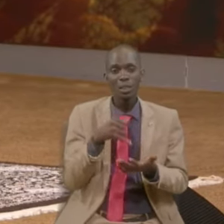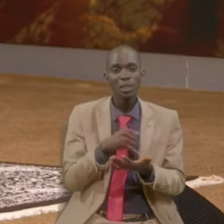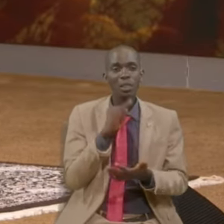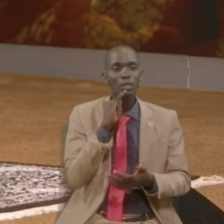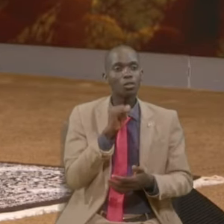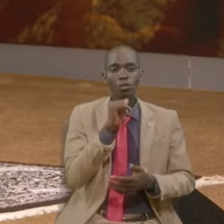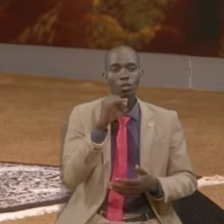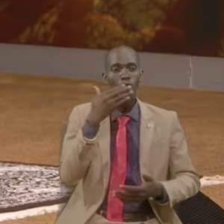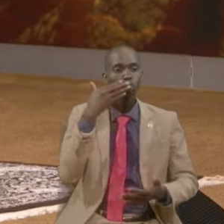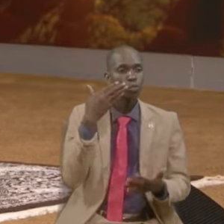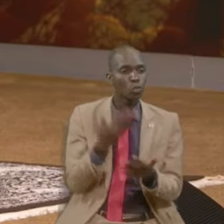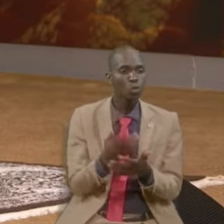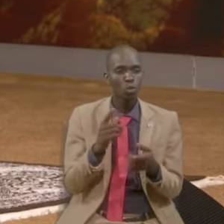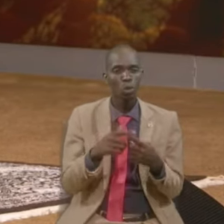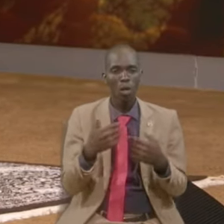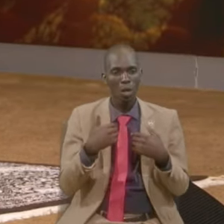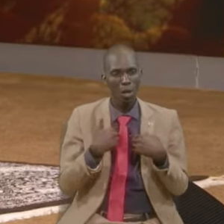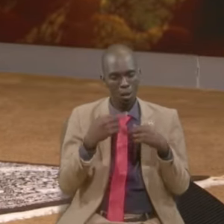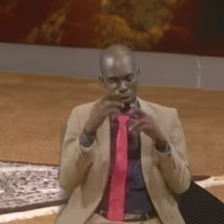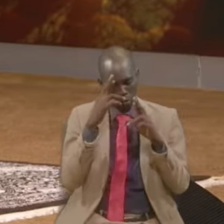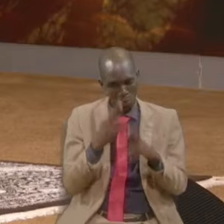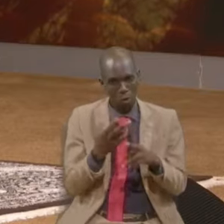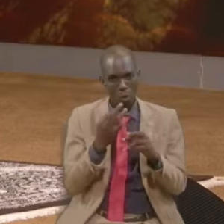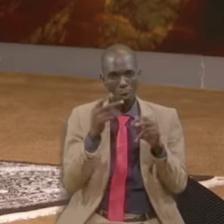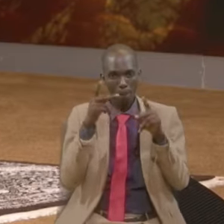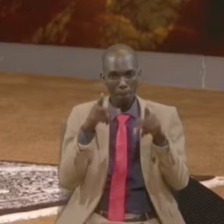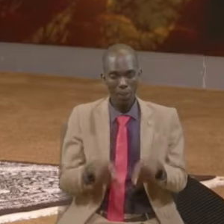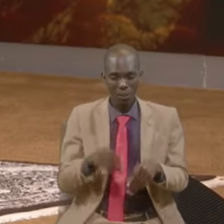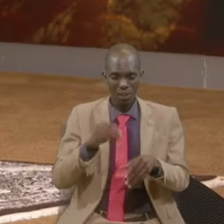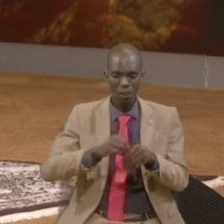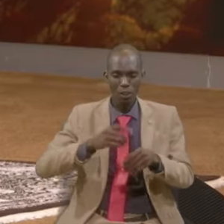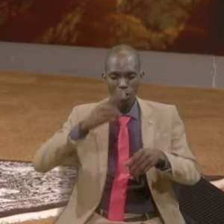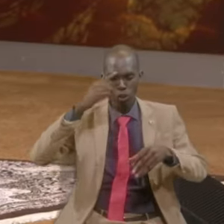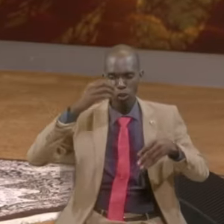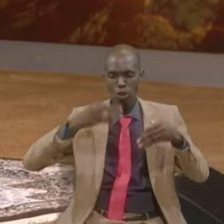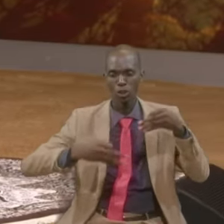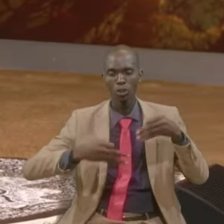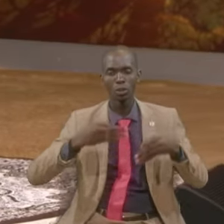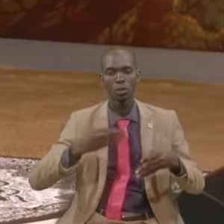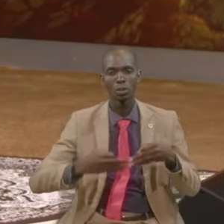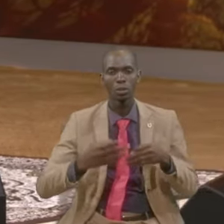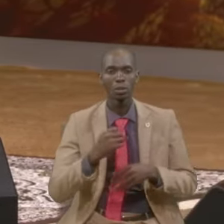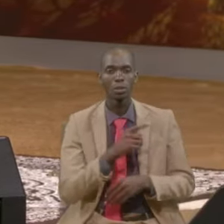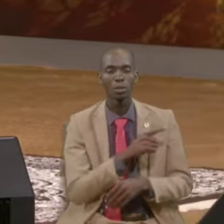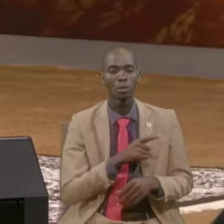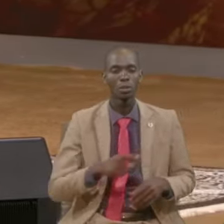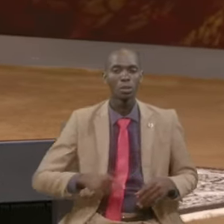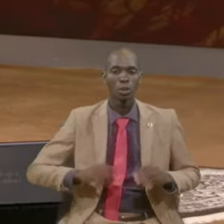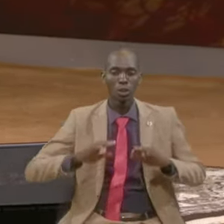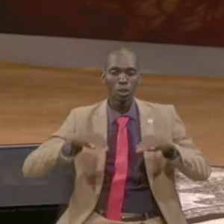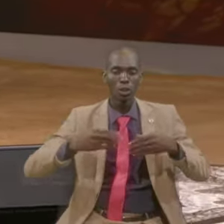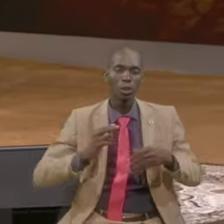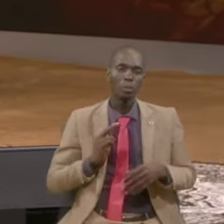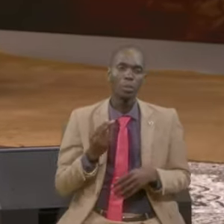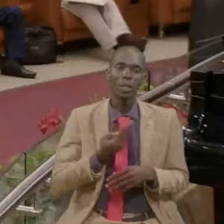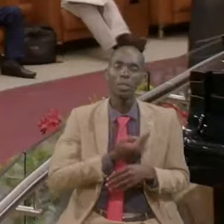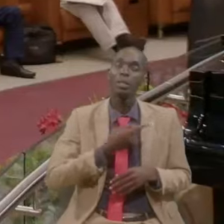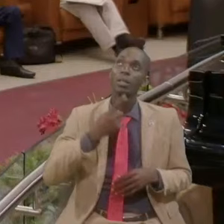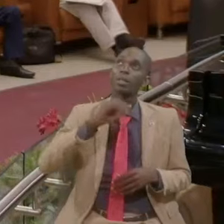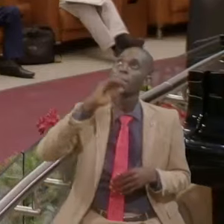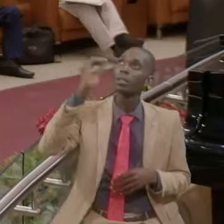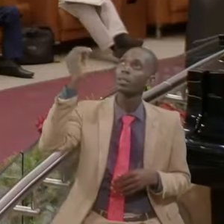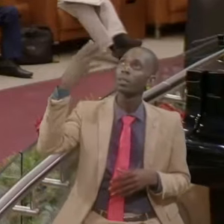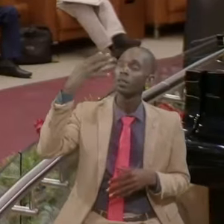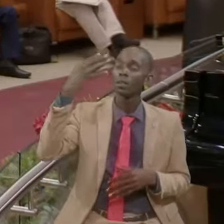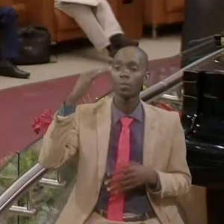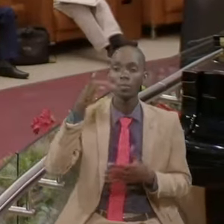have respect of persons in judgment. The Lord give us the grace